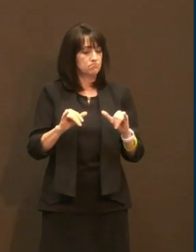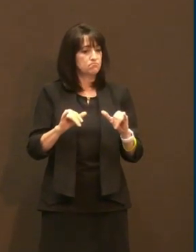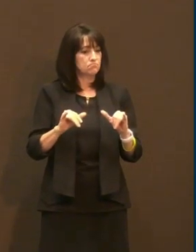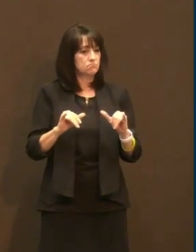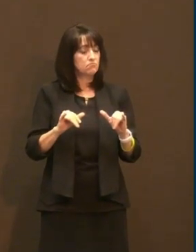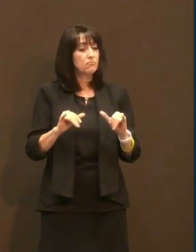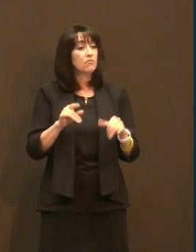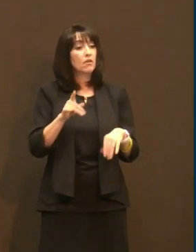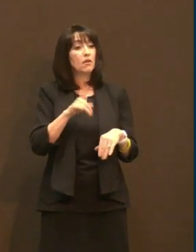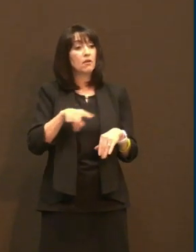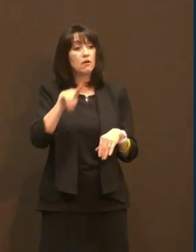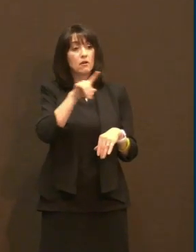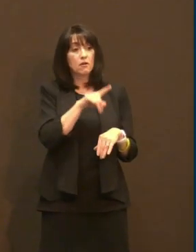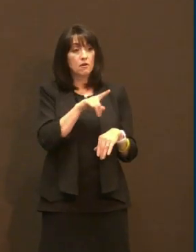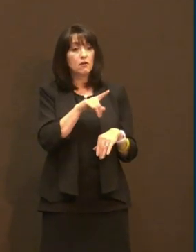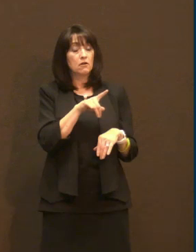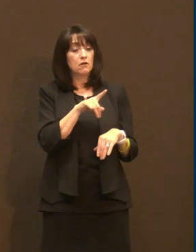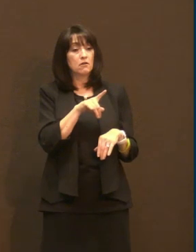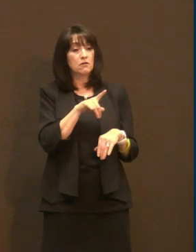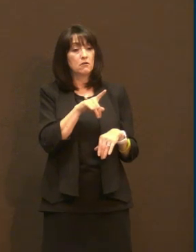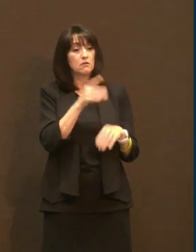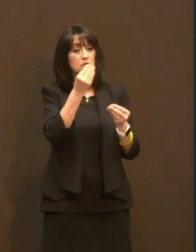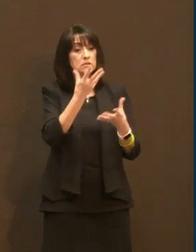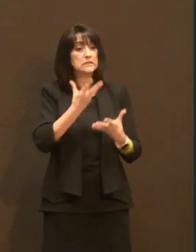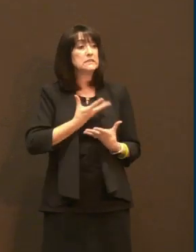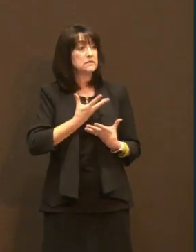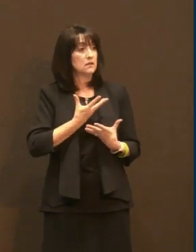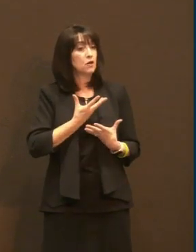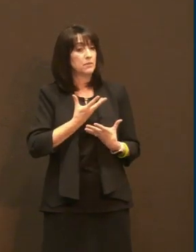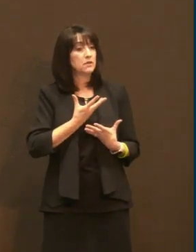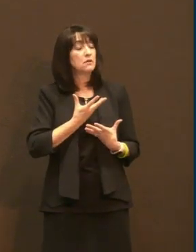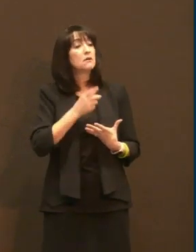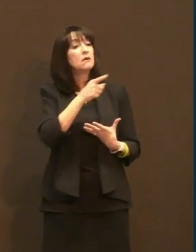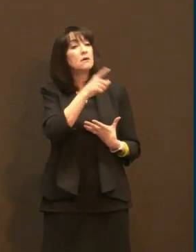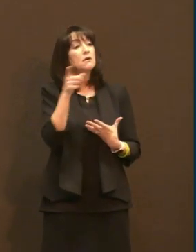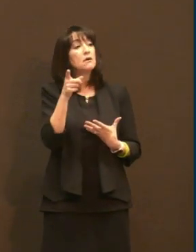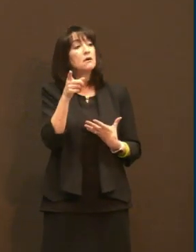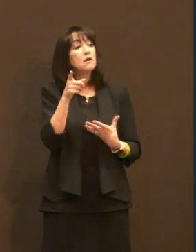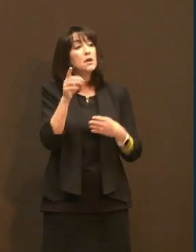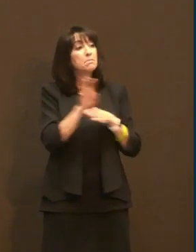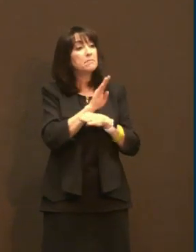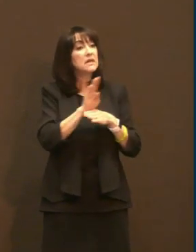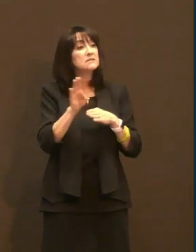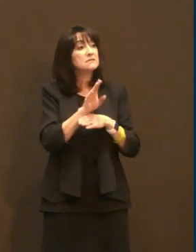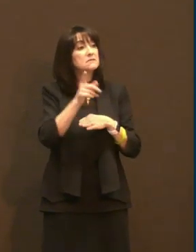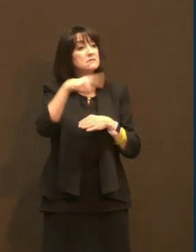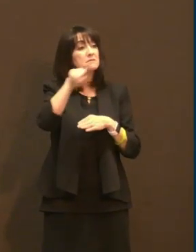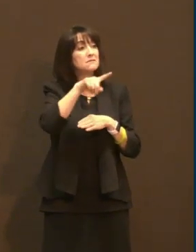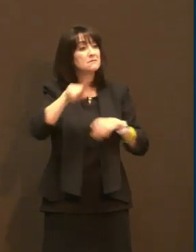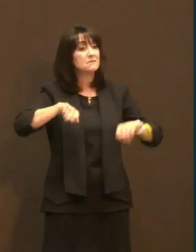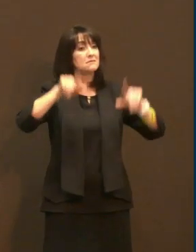is, the carnage that I hear on the Zoom business calls